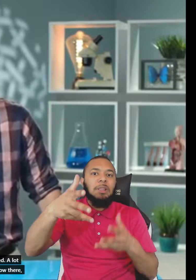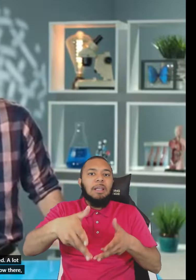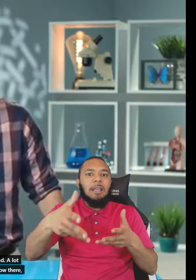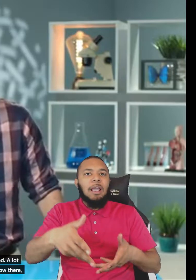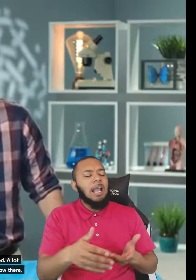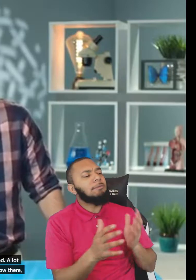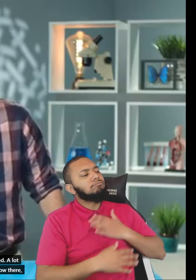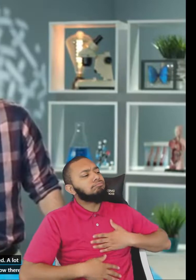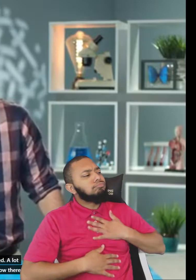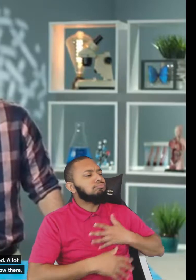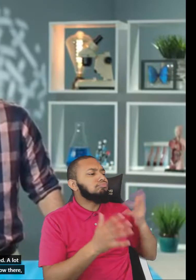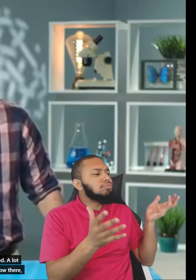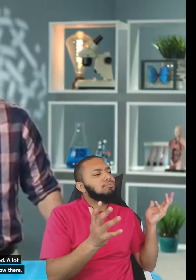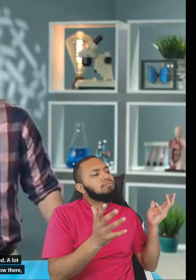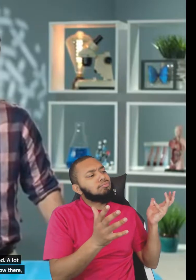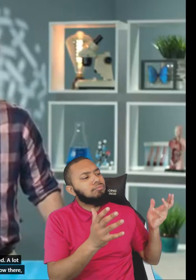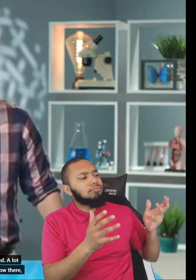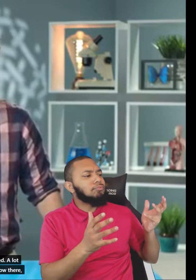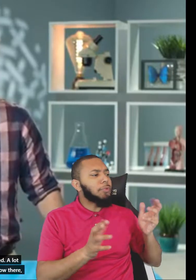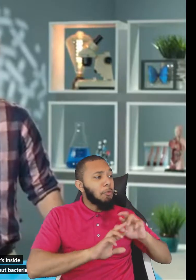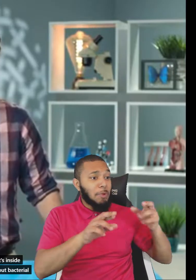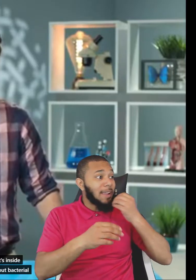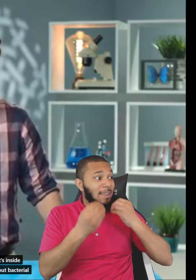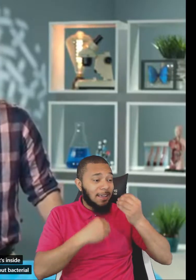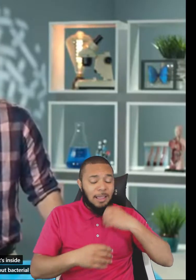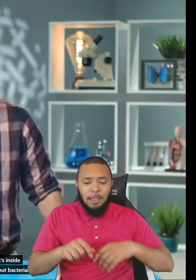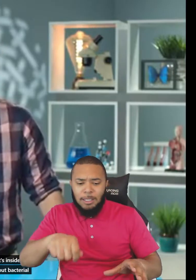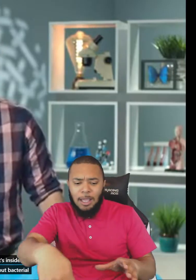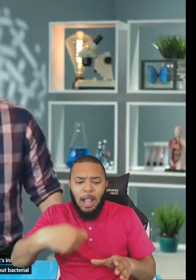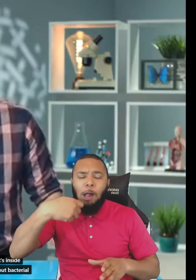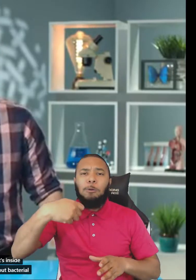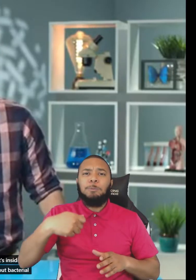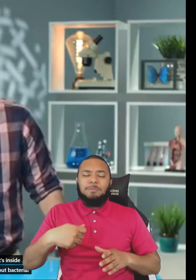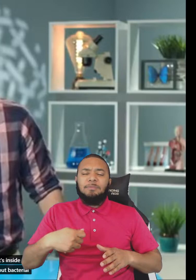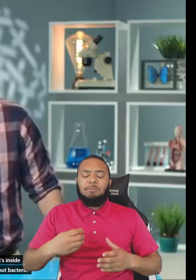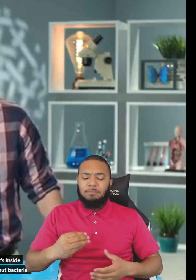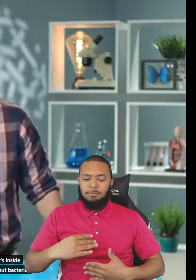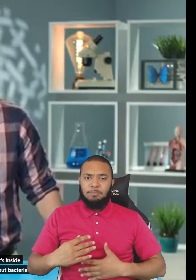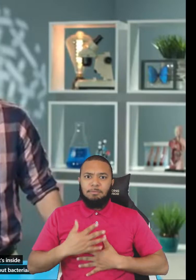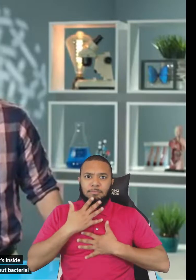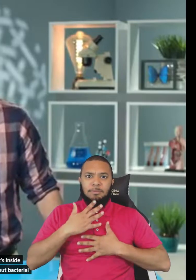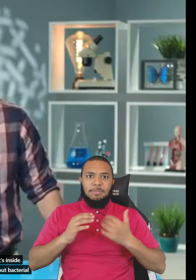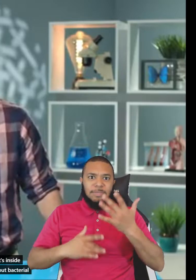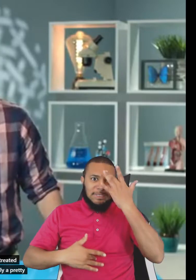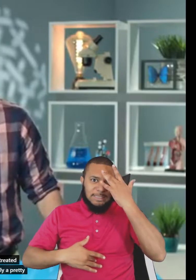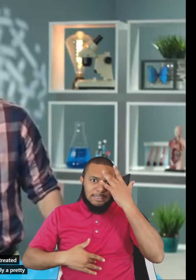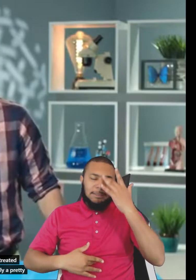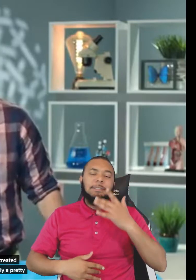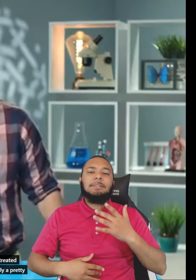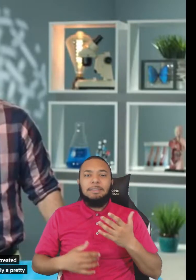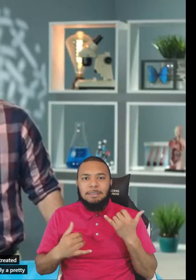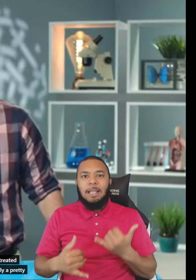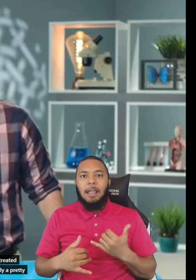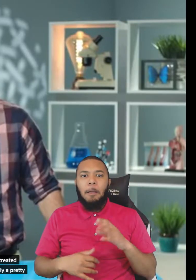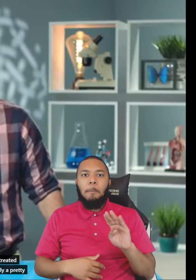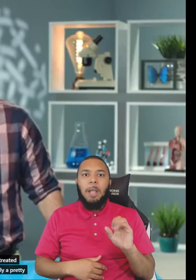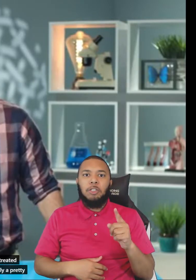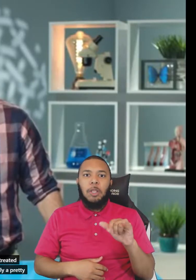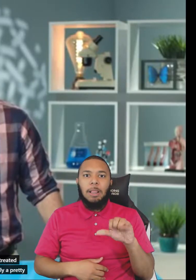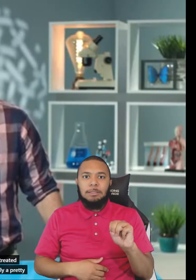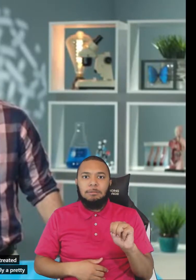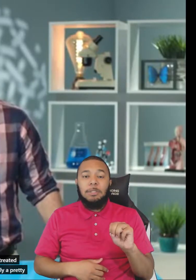refrigerated. A lot of times the bacteria can grow there, you consume it, and then it's inside your body. The good thing about bacterial infections is they can be treated